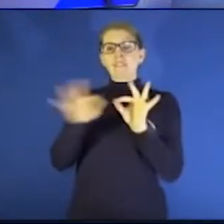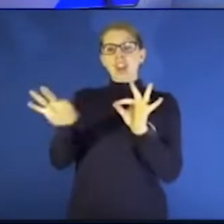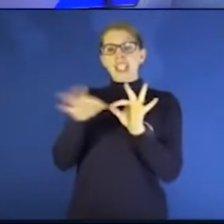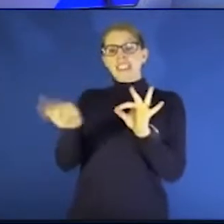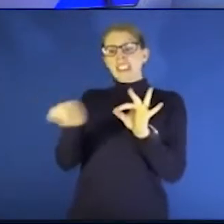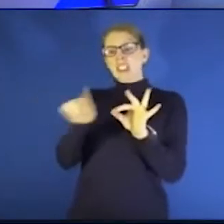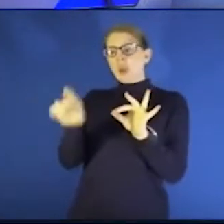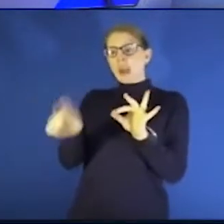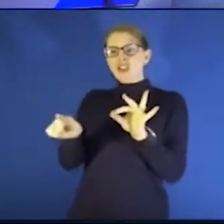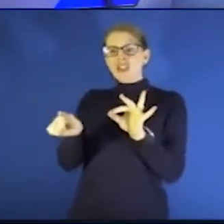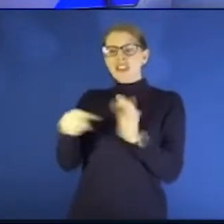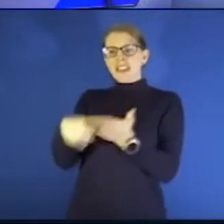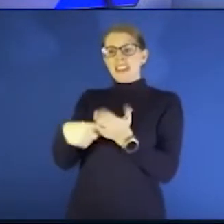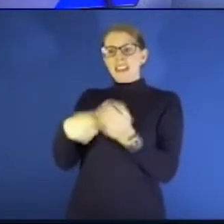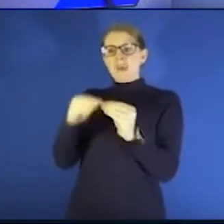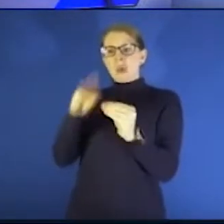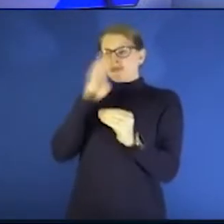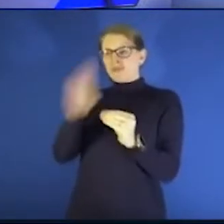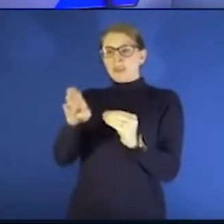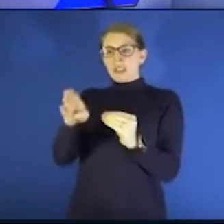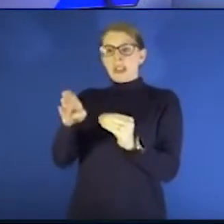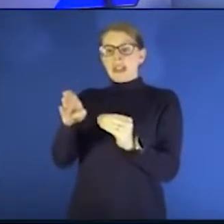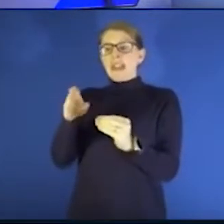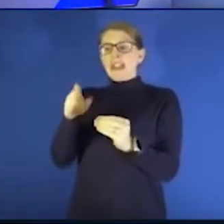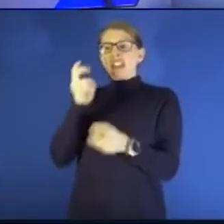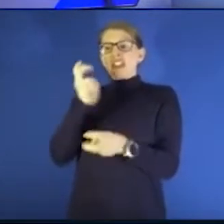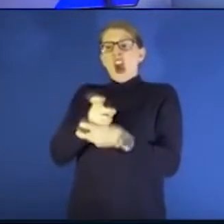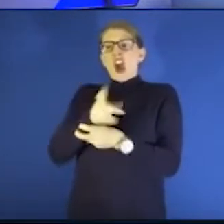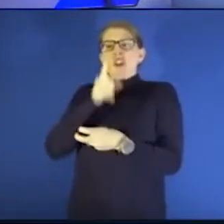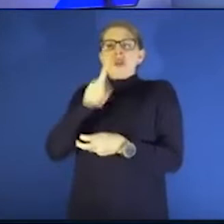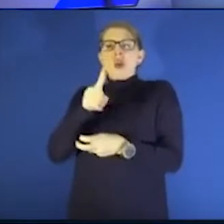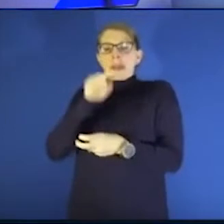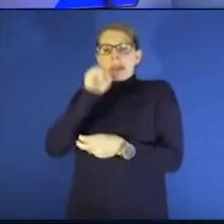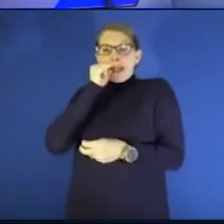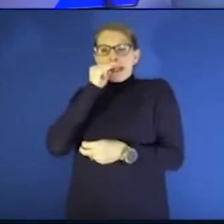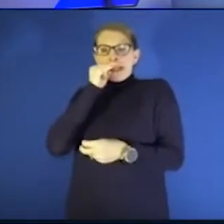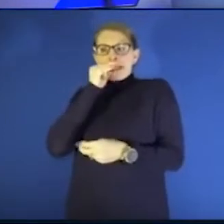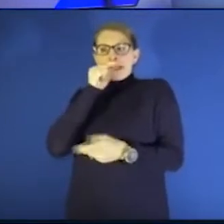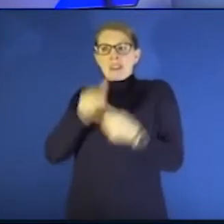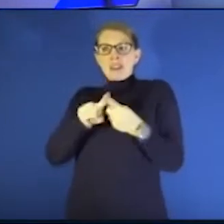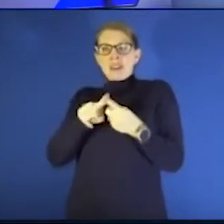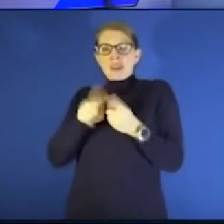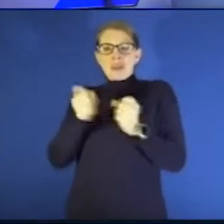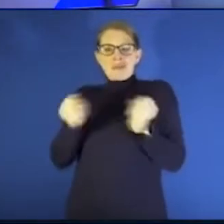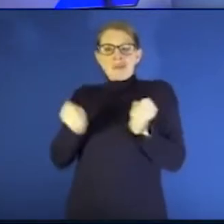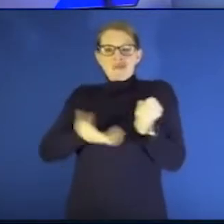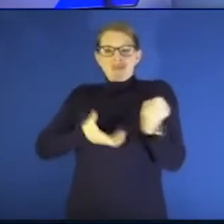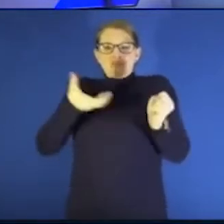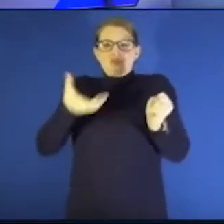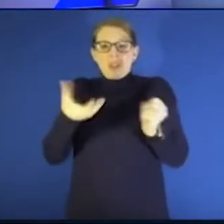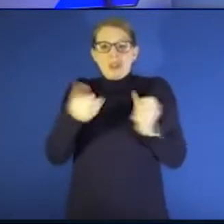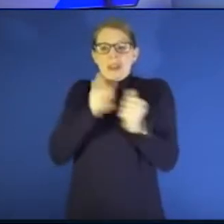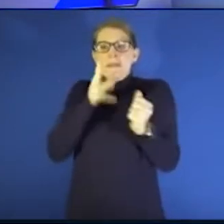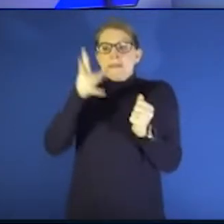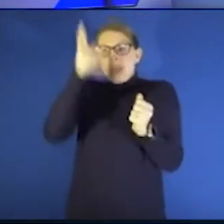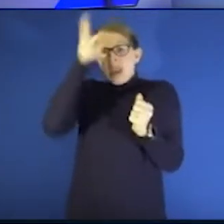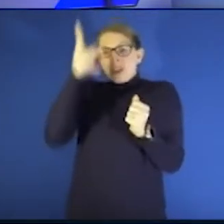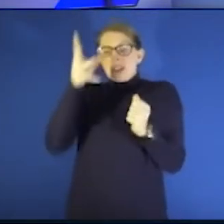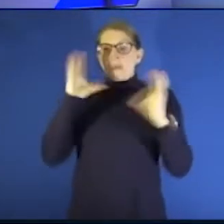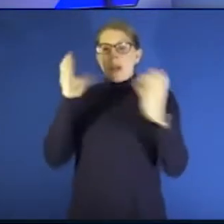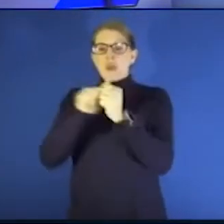way? Is it more difficult for kids to talk to parents rather than another outside source about those types of things as